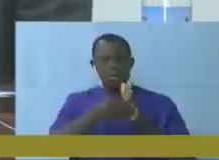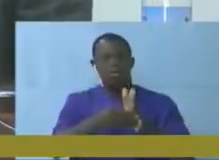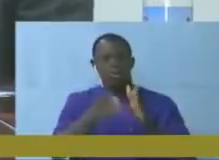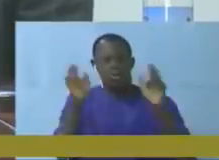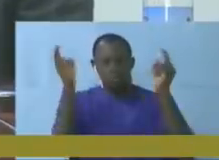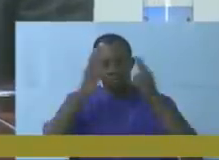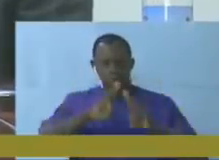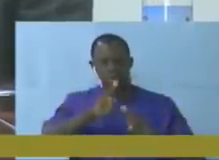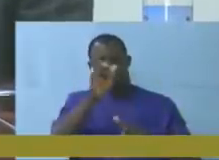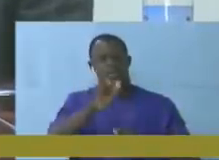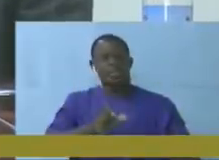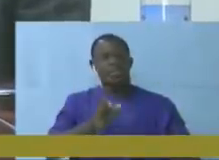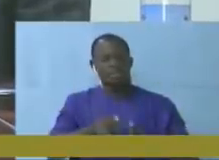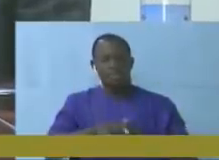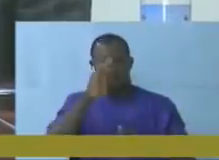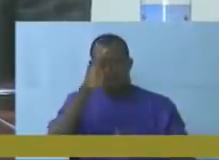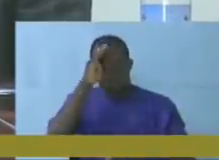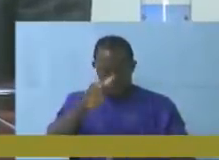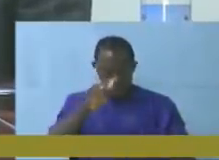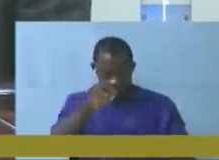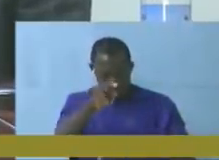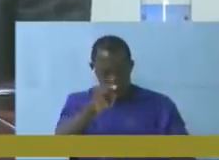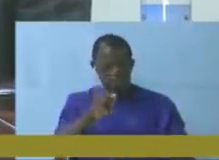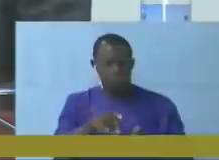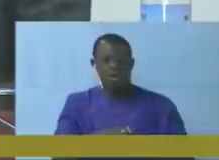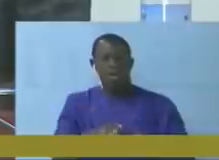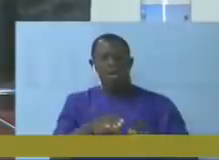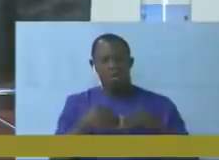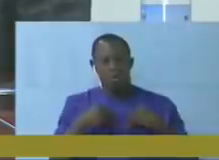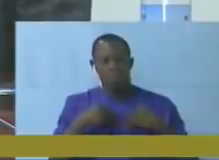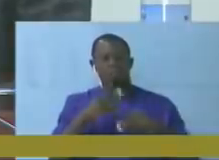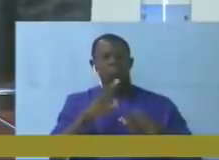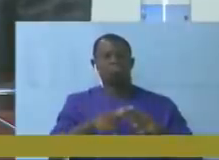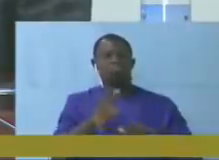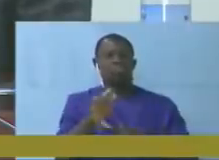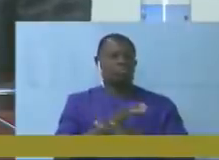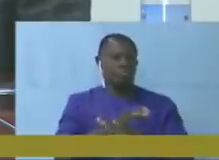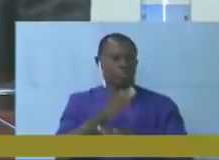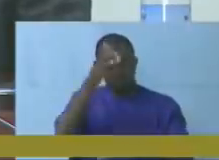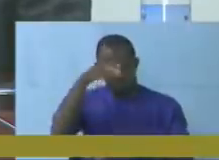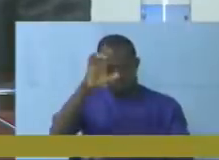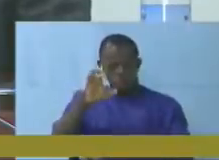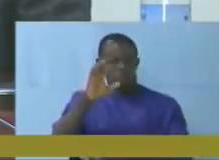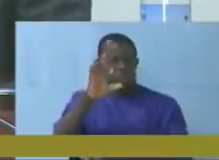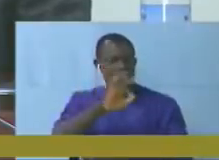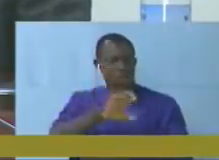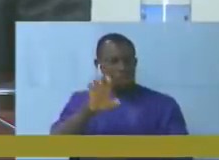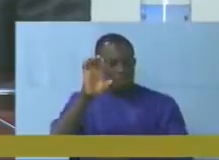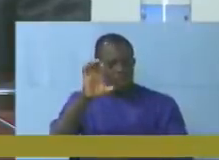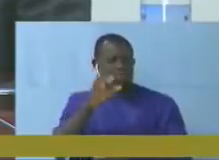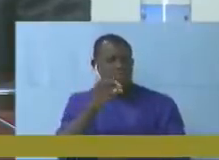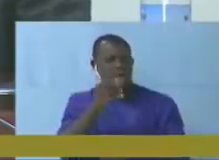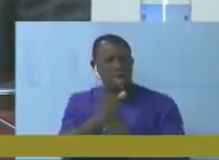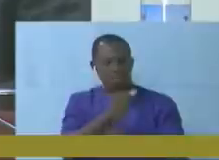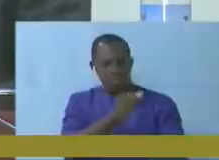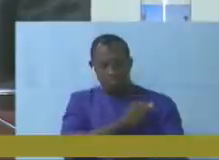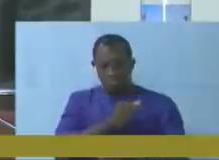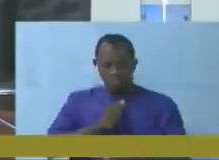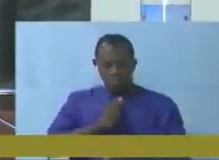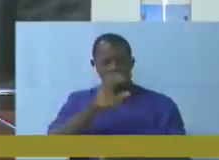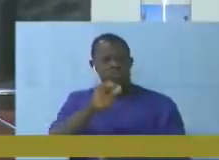Thank you. Thank you for agreeing to appear before this commission to help us in our investigation.